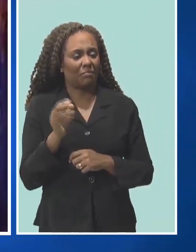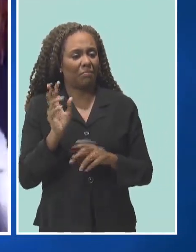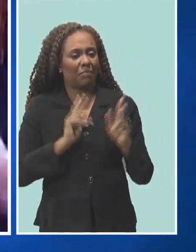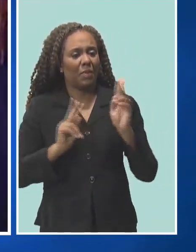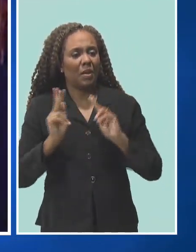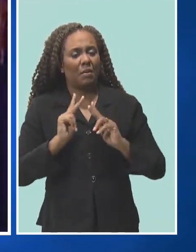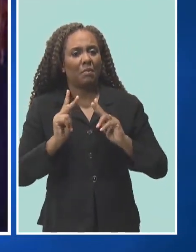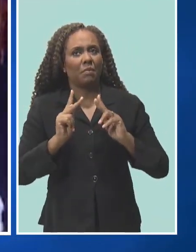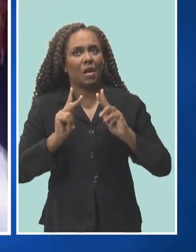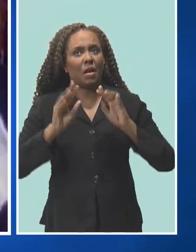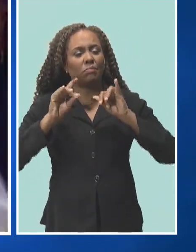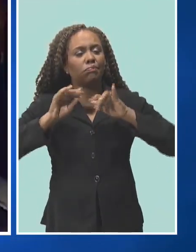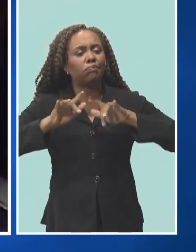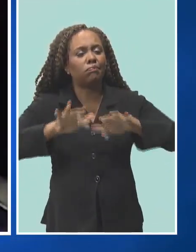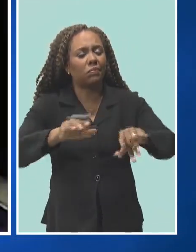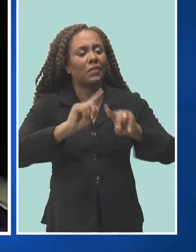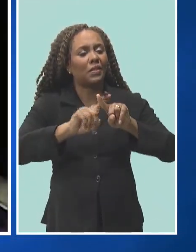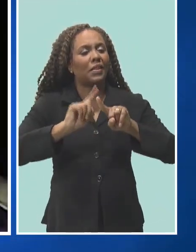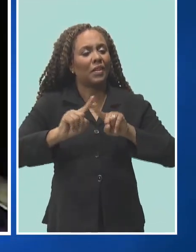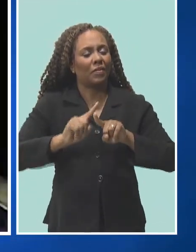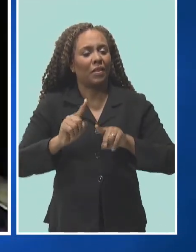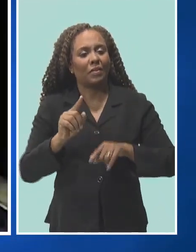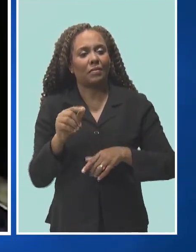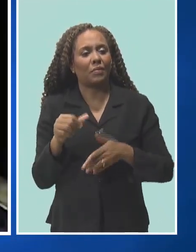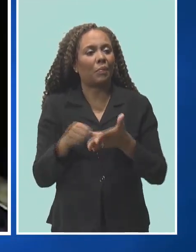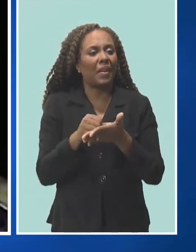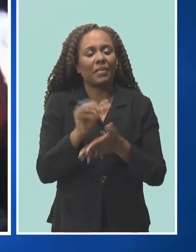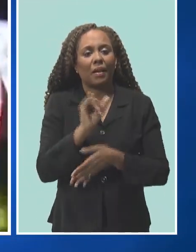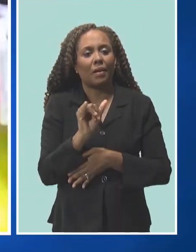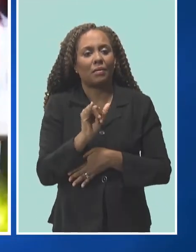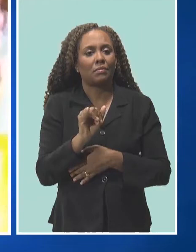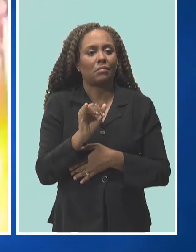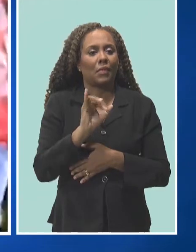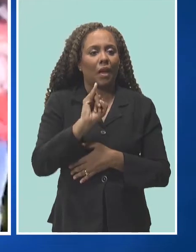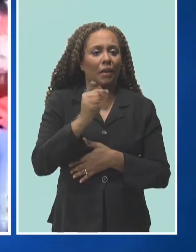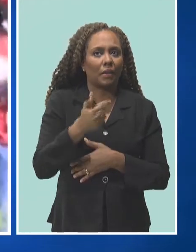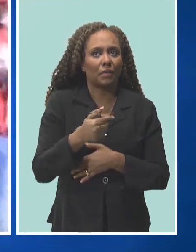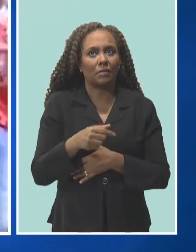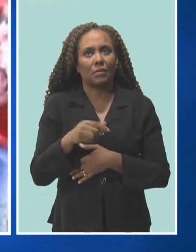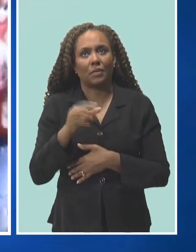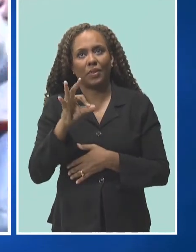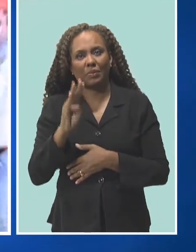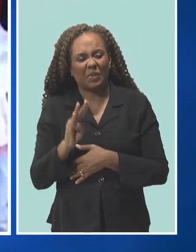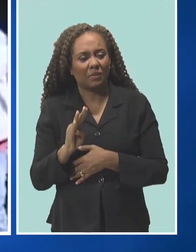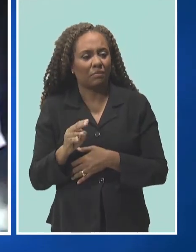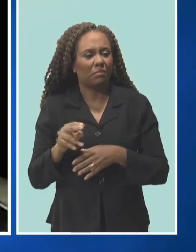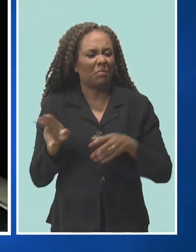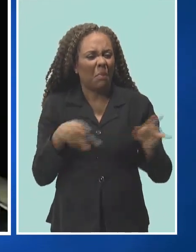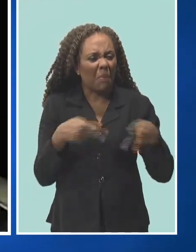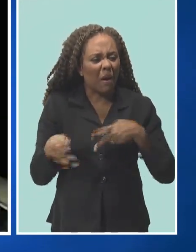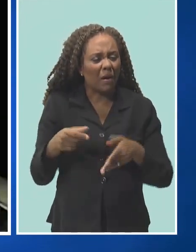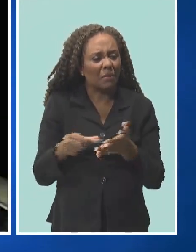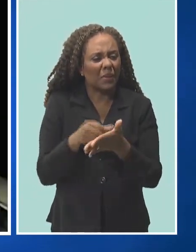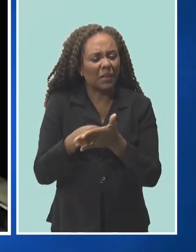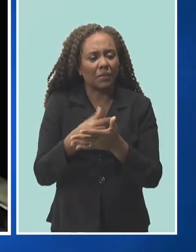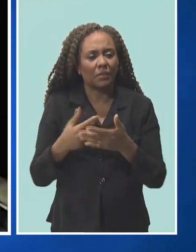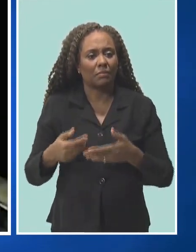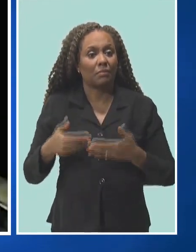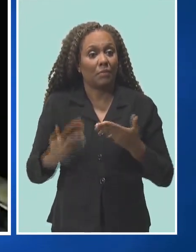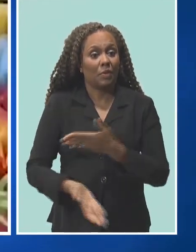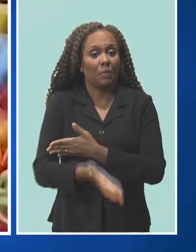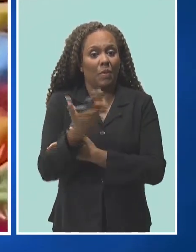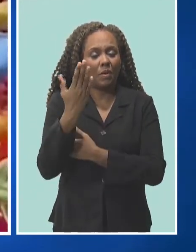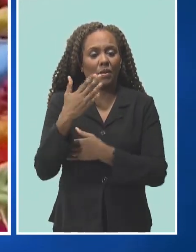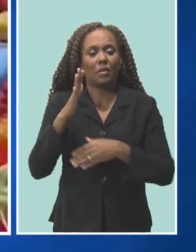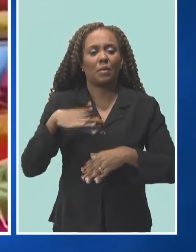spread across the other pages, the Go to Fed page, the Party Grenada page, etc. And by this morning, I think we are